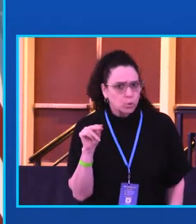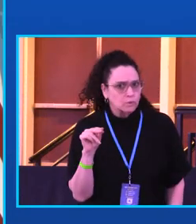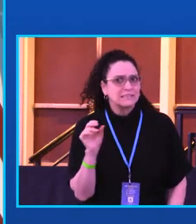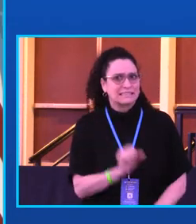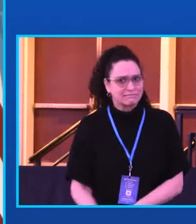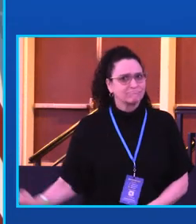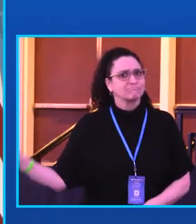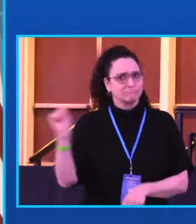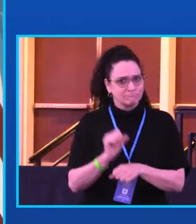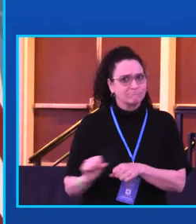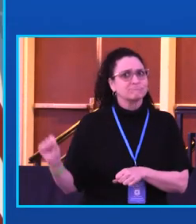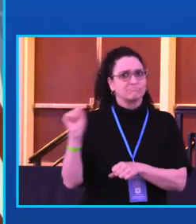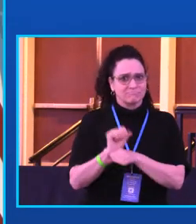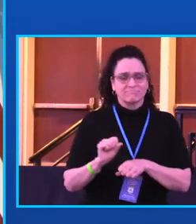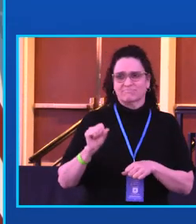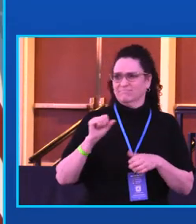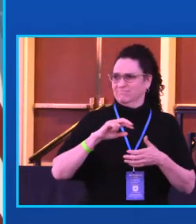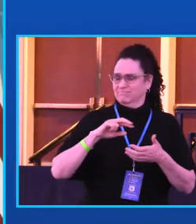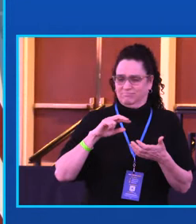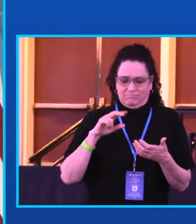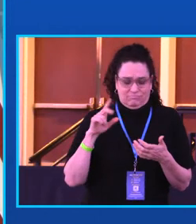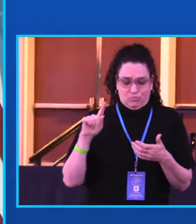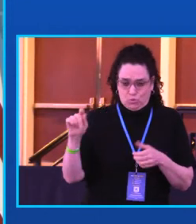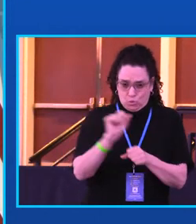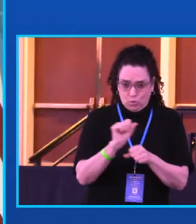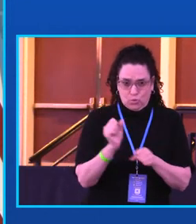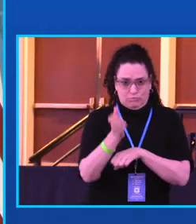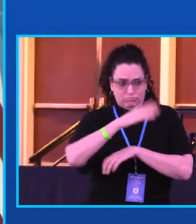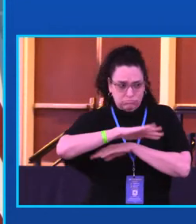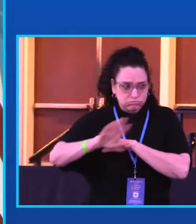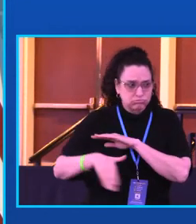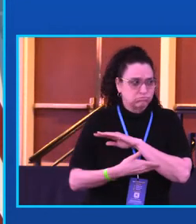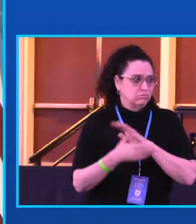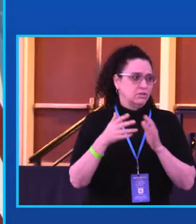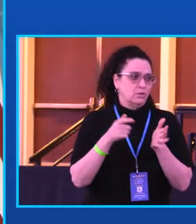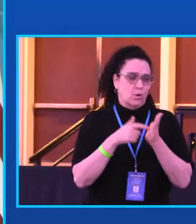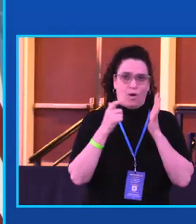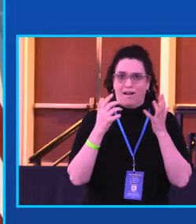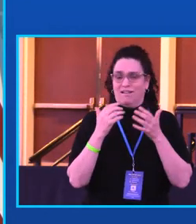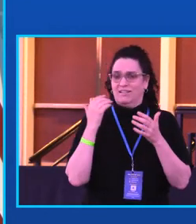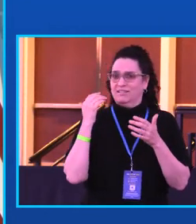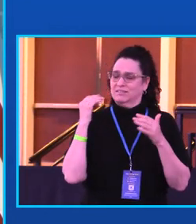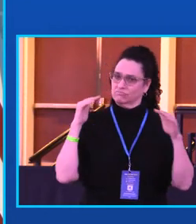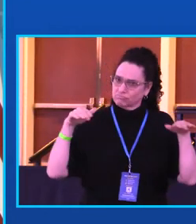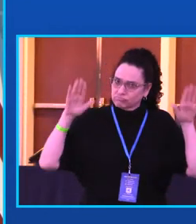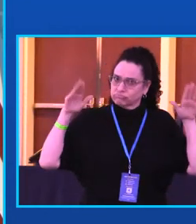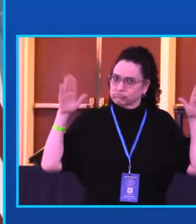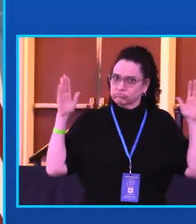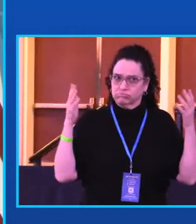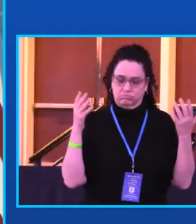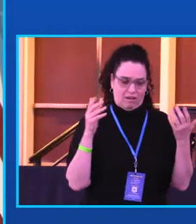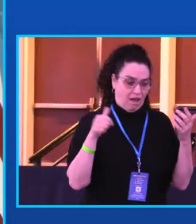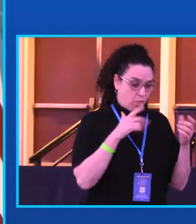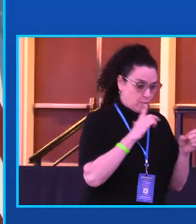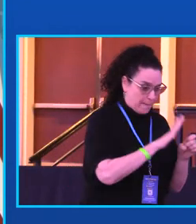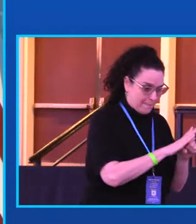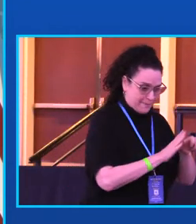It's difficult work. It's around-the-clock work. It's work that requires great sacrifice in terms of the other commitments in your